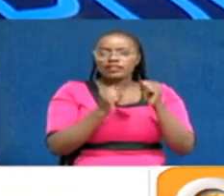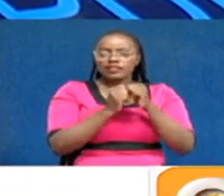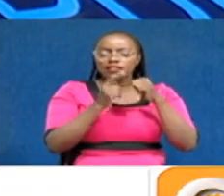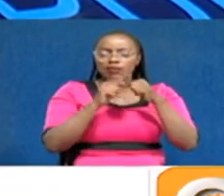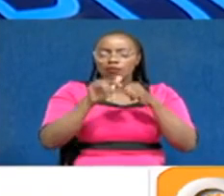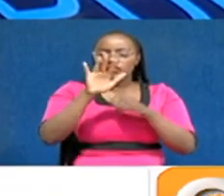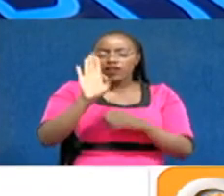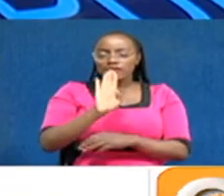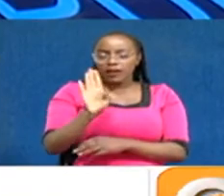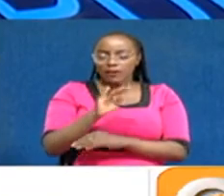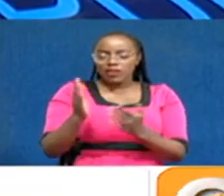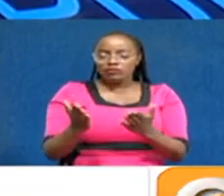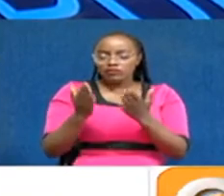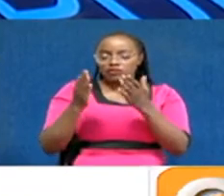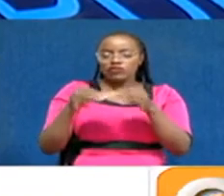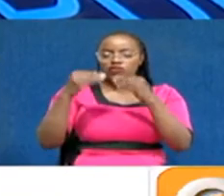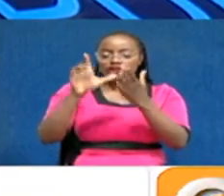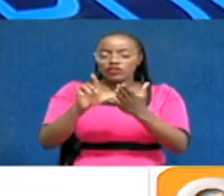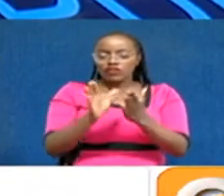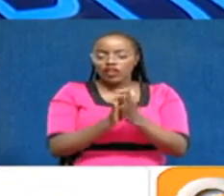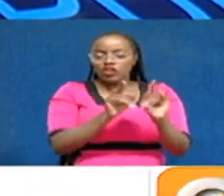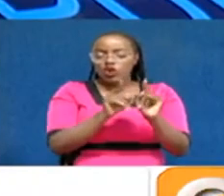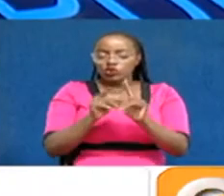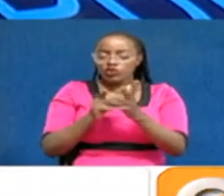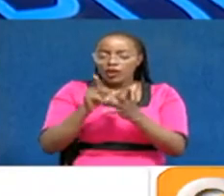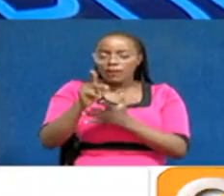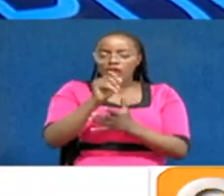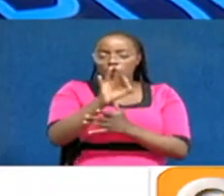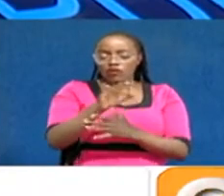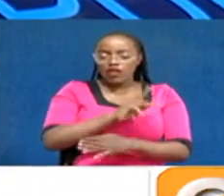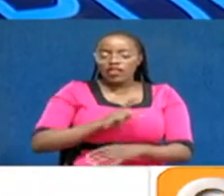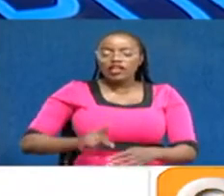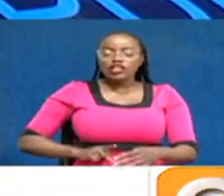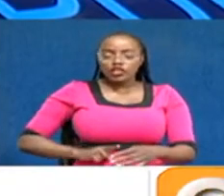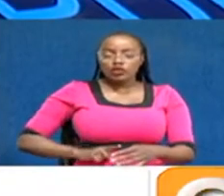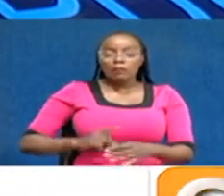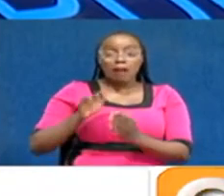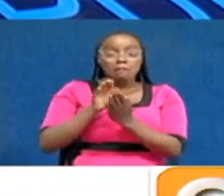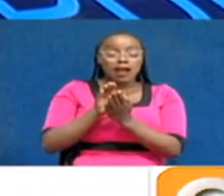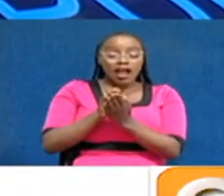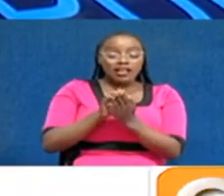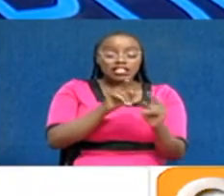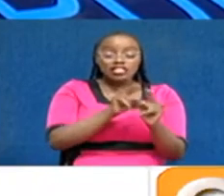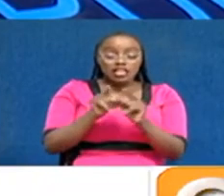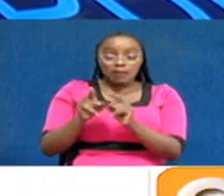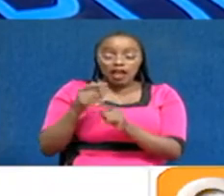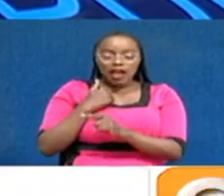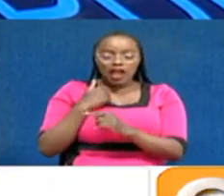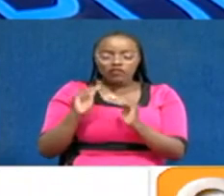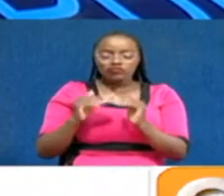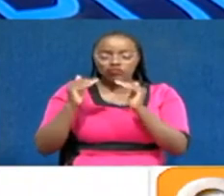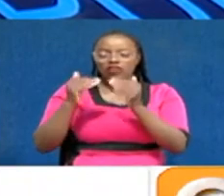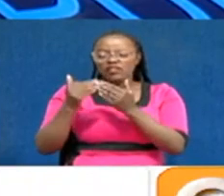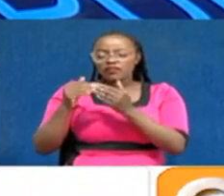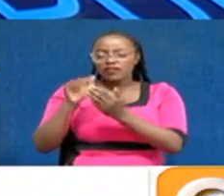billion shillings on improved lending and the acquisition of Kingdom Bank. Also, KCB subsidiary National